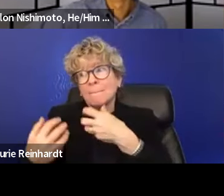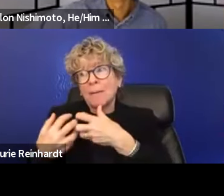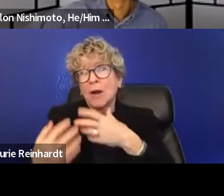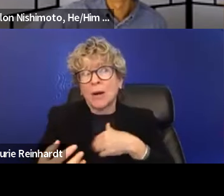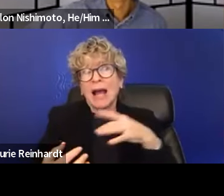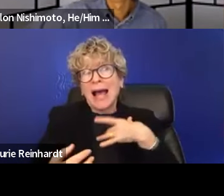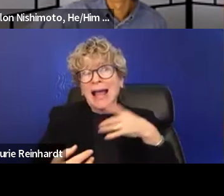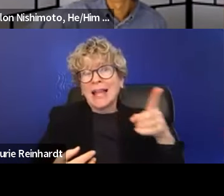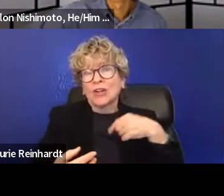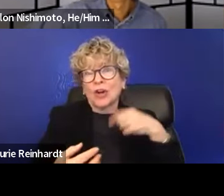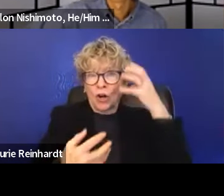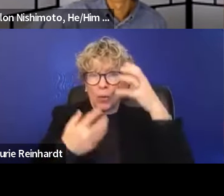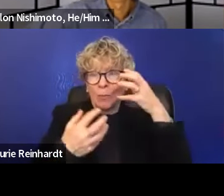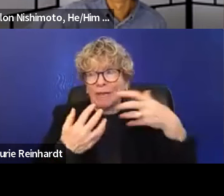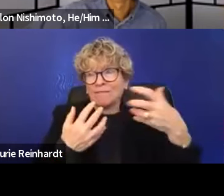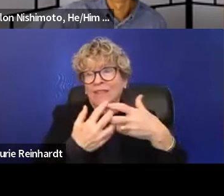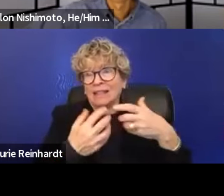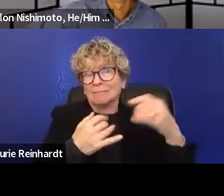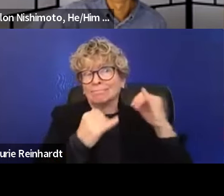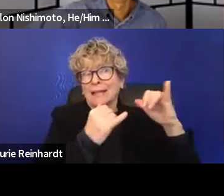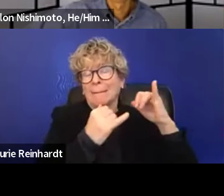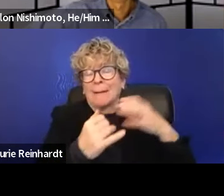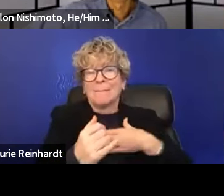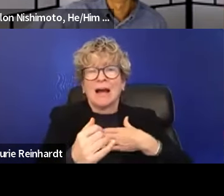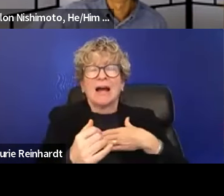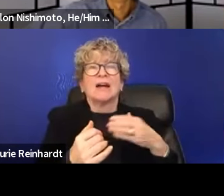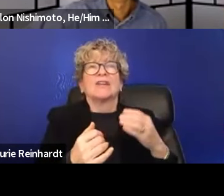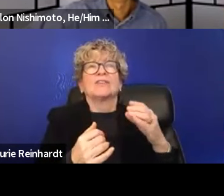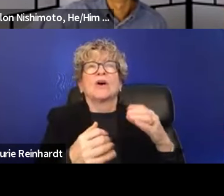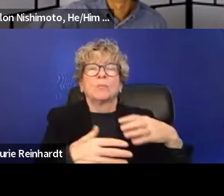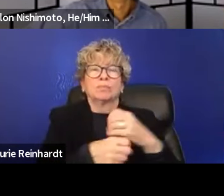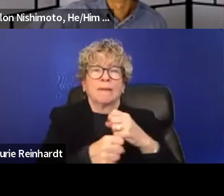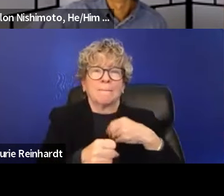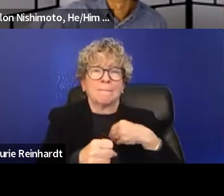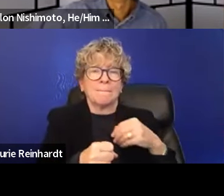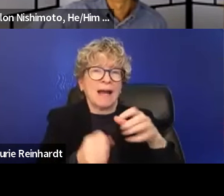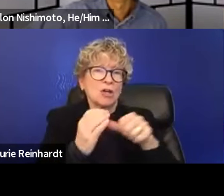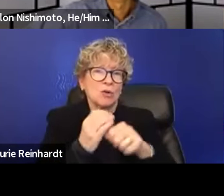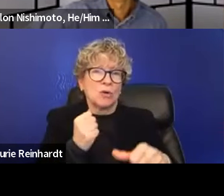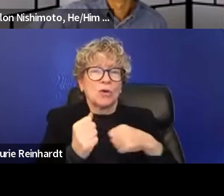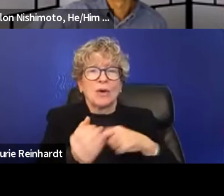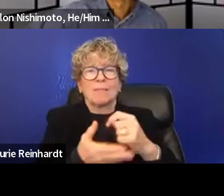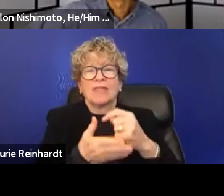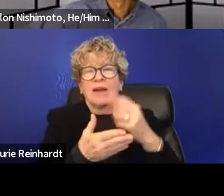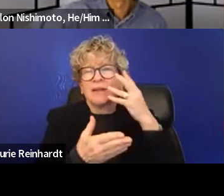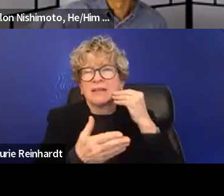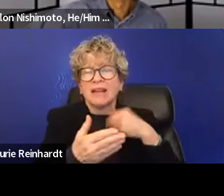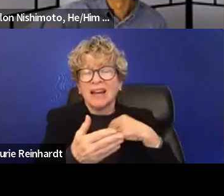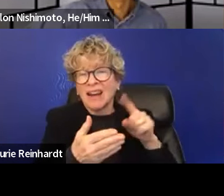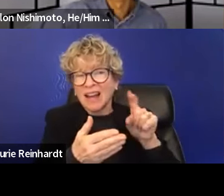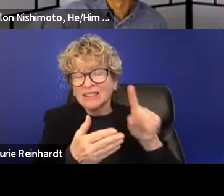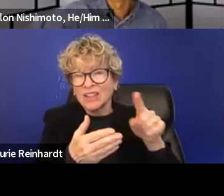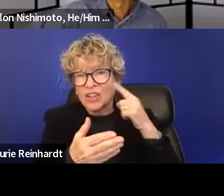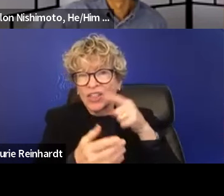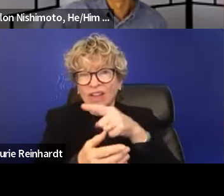mine. So I recounted my crappy therapy experience to her and mentioned that I had asked if my therapist thought I might